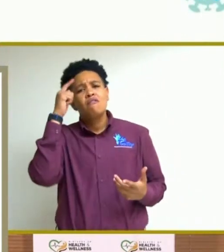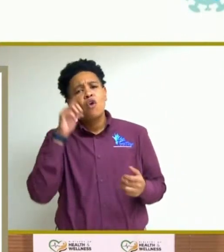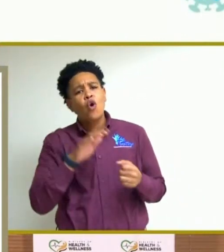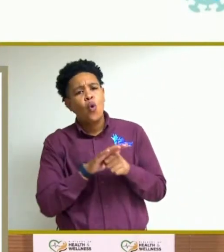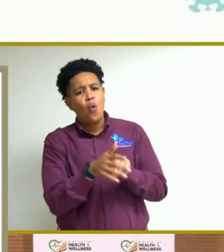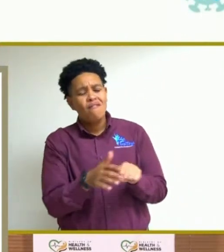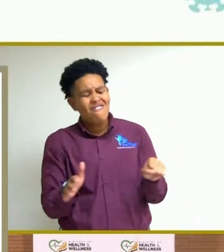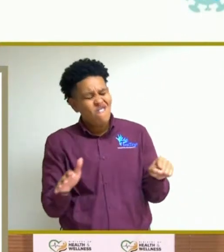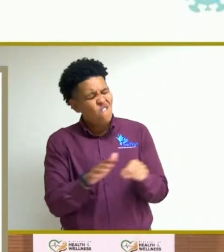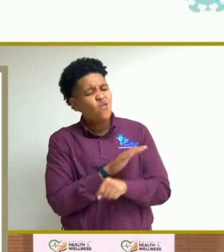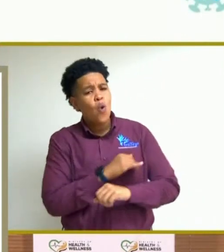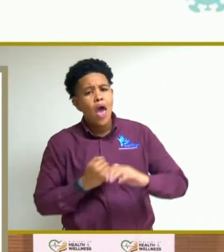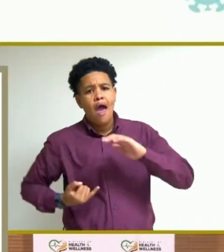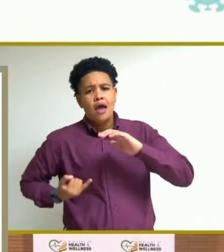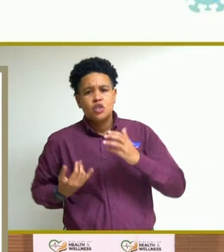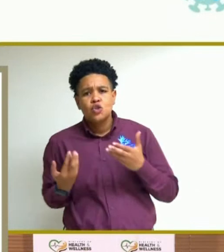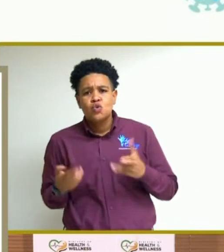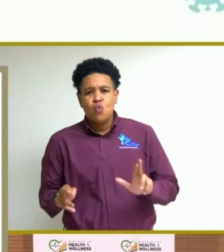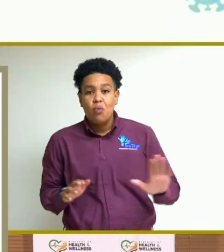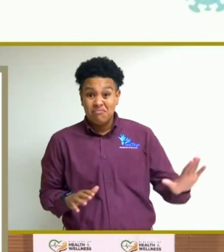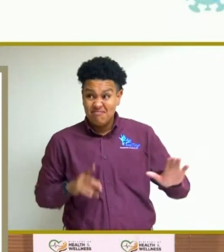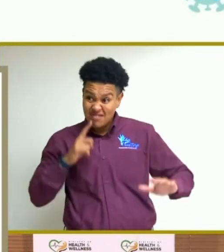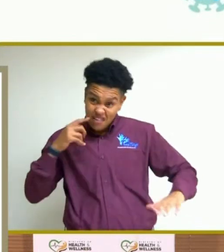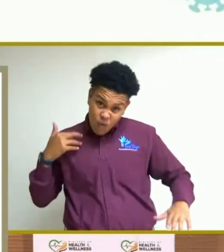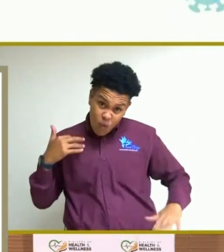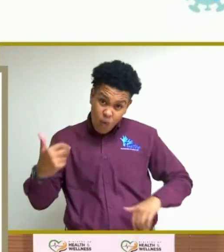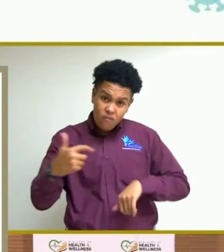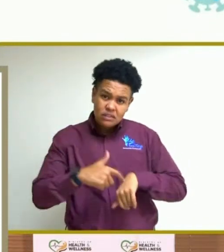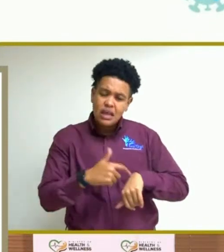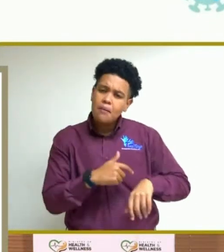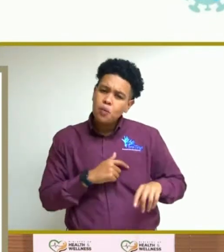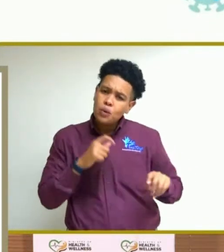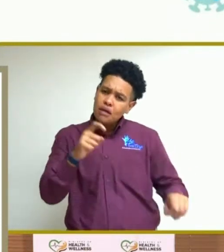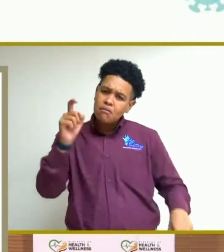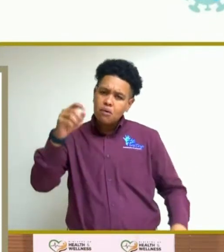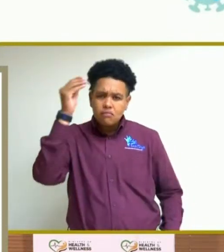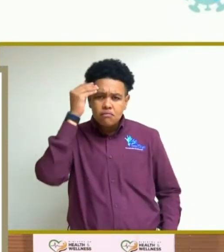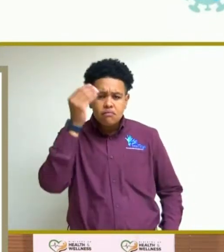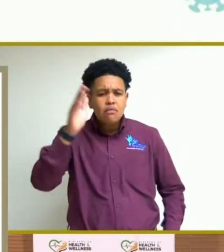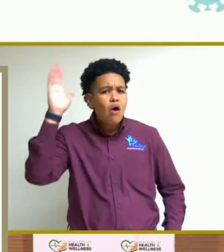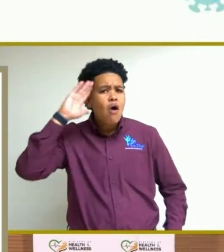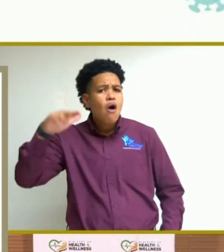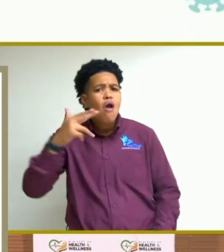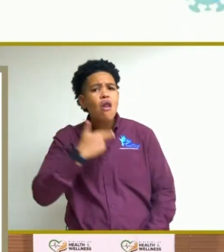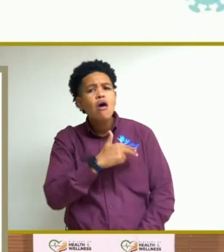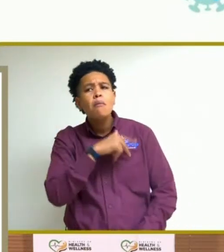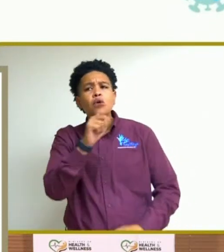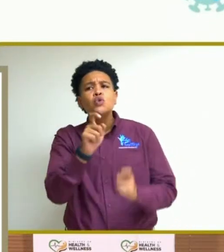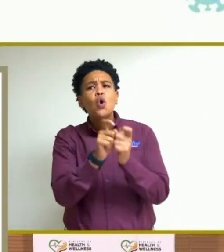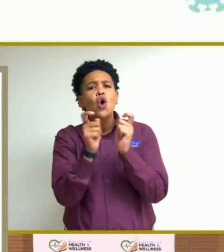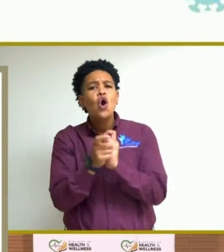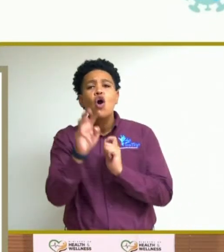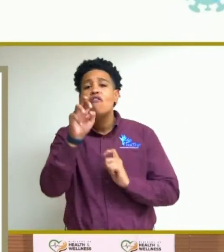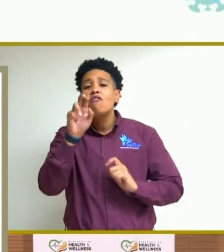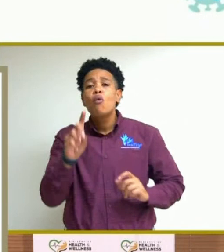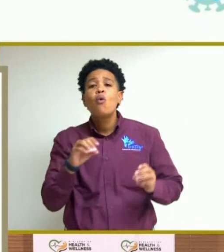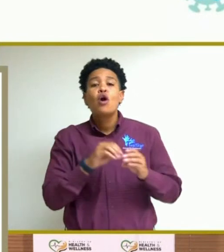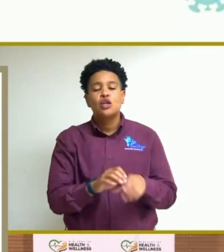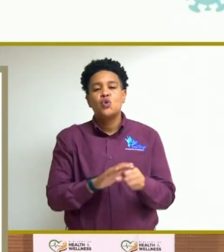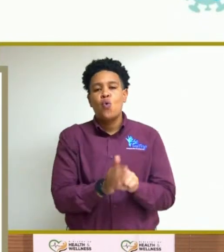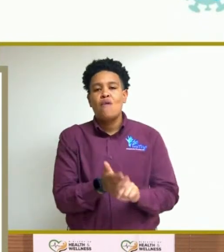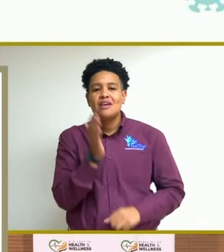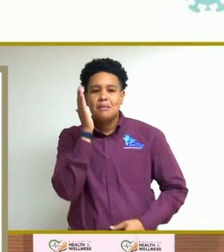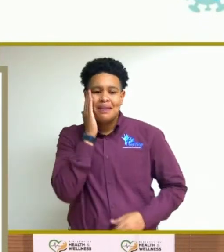full isolation room. Over time, we gave the mandate that all hospitals should have converted wards into COVID